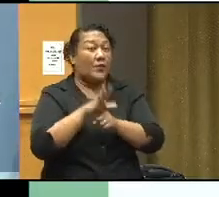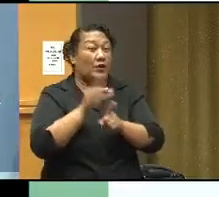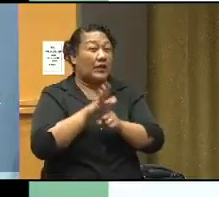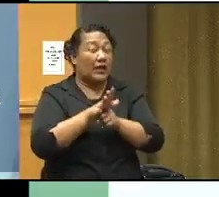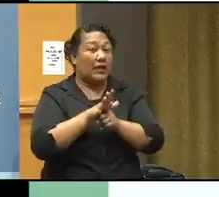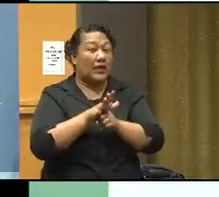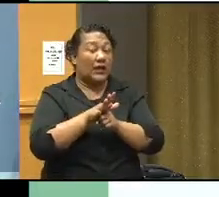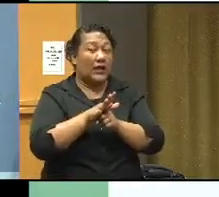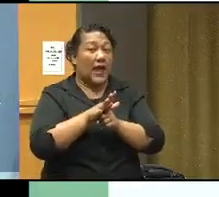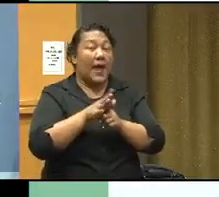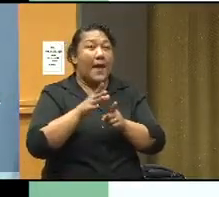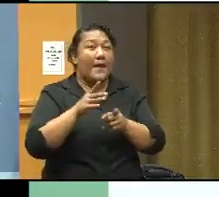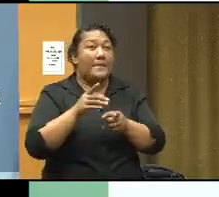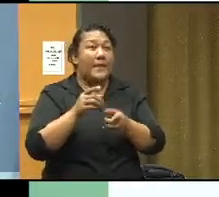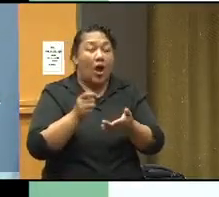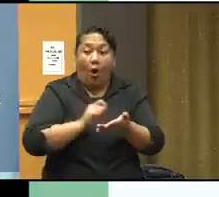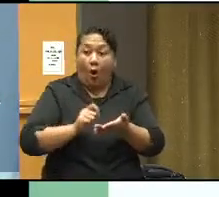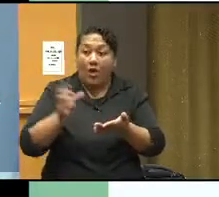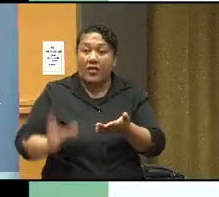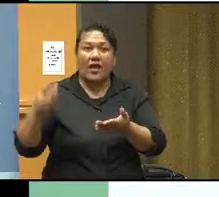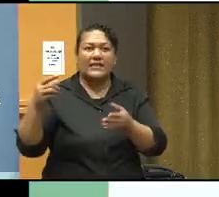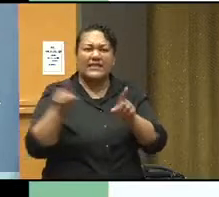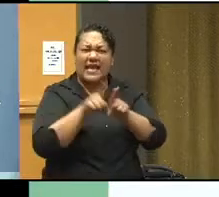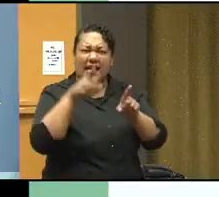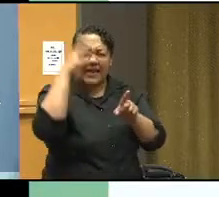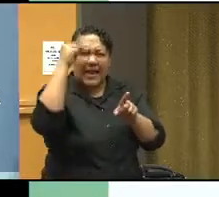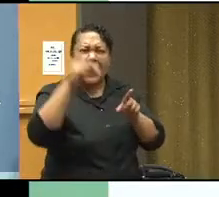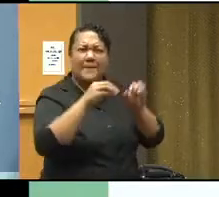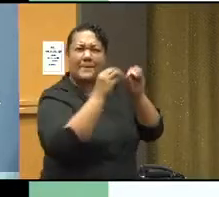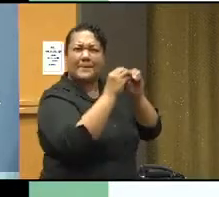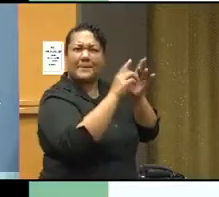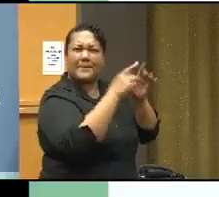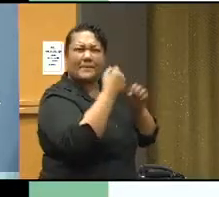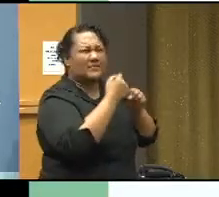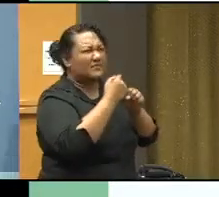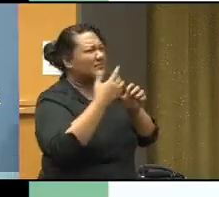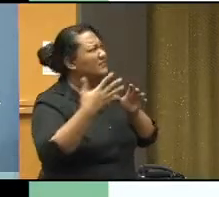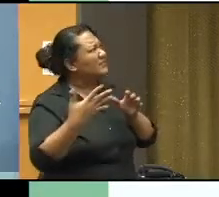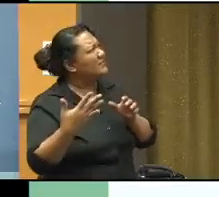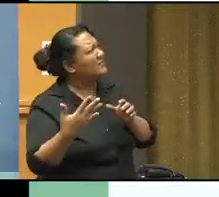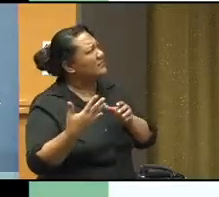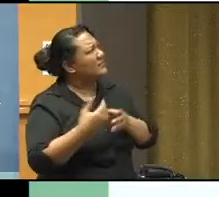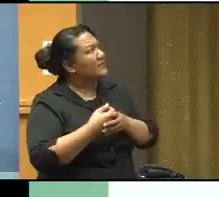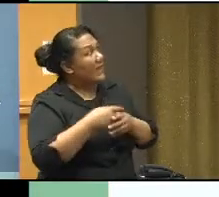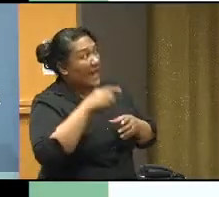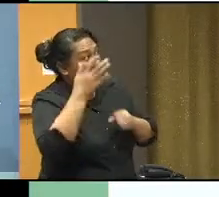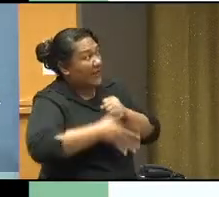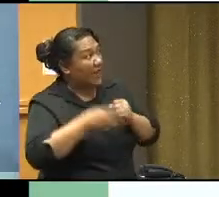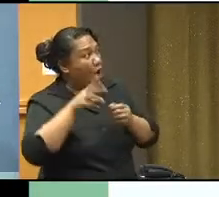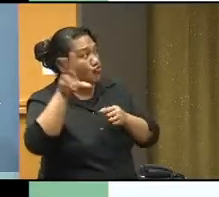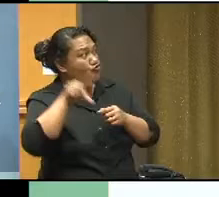this is mentioned by authors like Biggs, etc. So I've given you a chart. I didn't draw any arrows there because it's